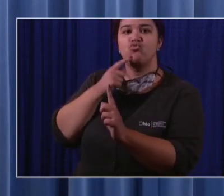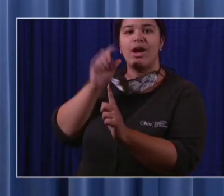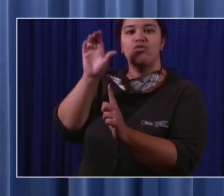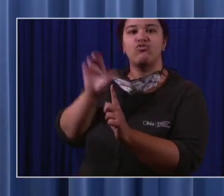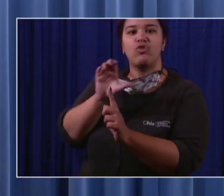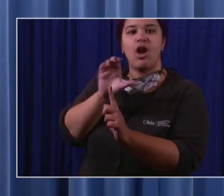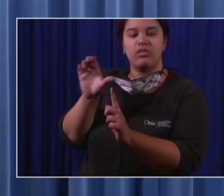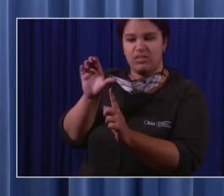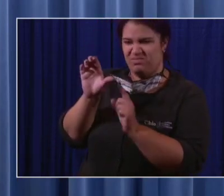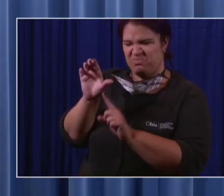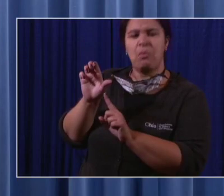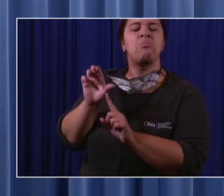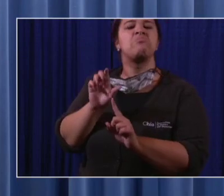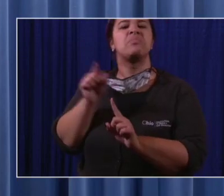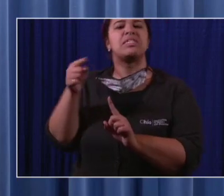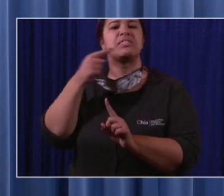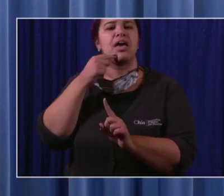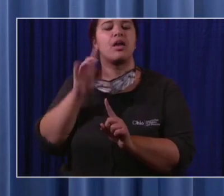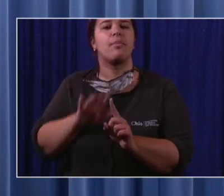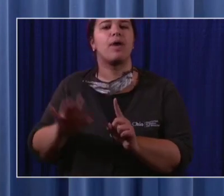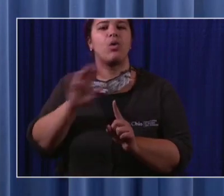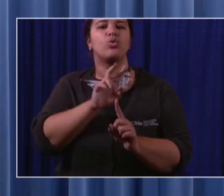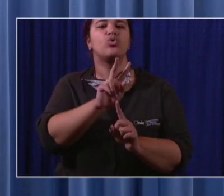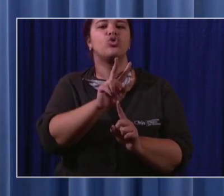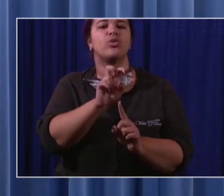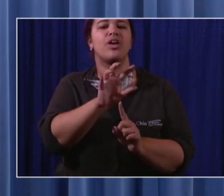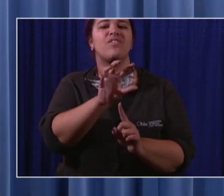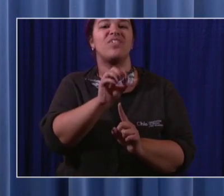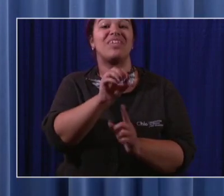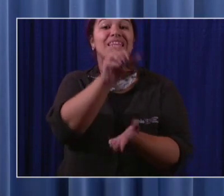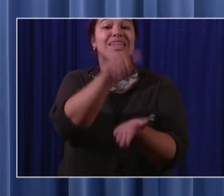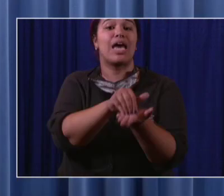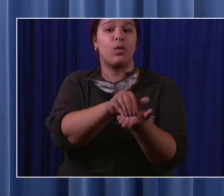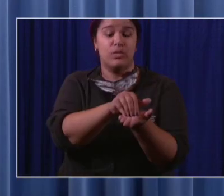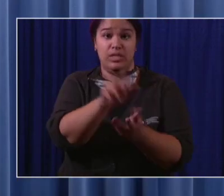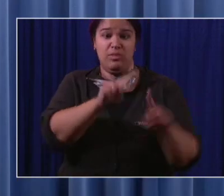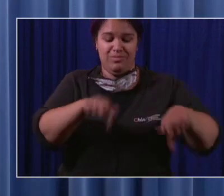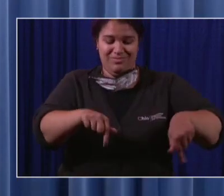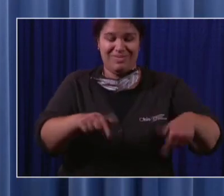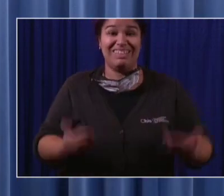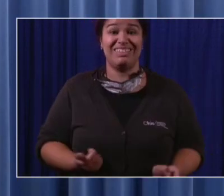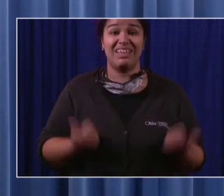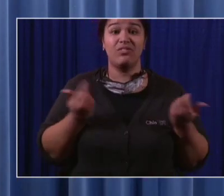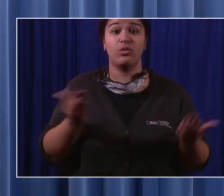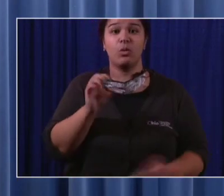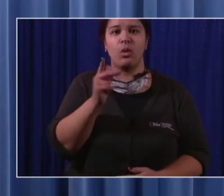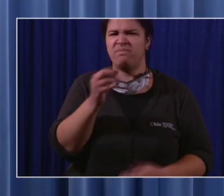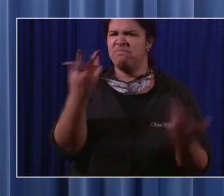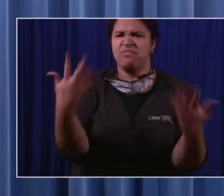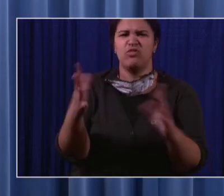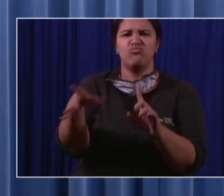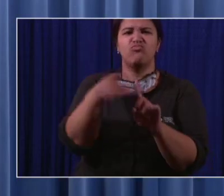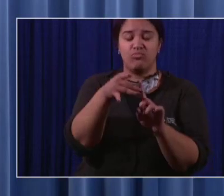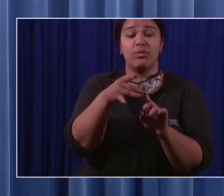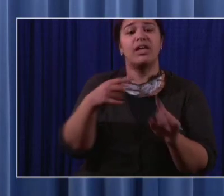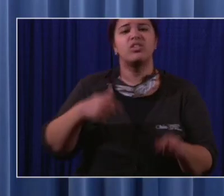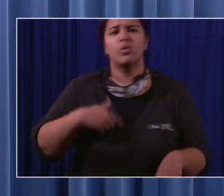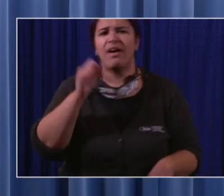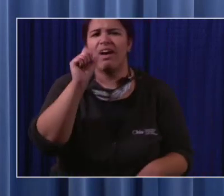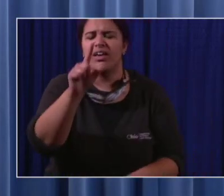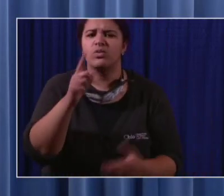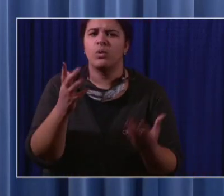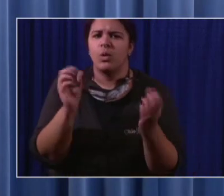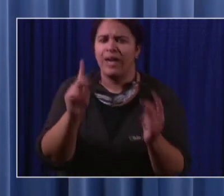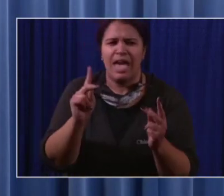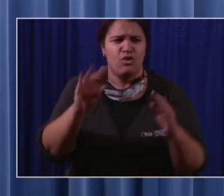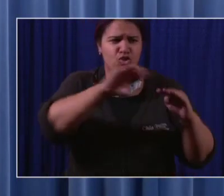than 250,000 Ohioans have already had COVID-19. I raised the question about our original goal to flatten the curve and preserve hospital